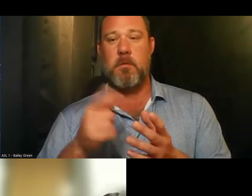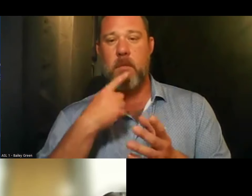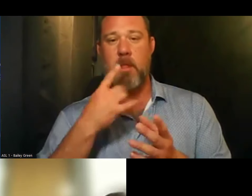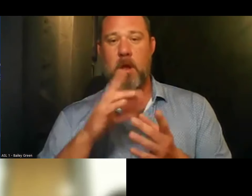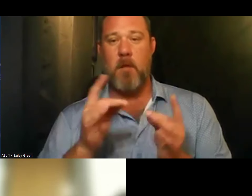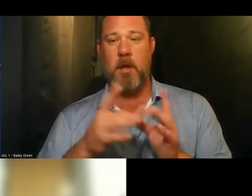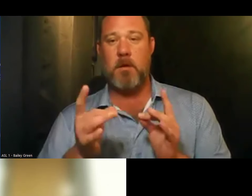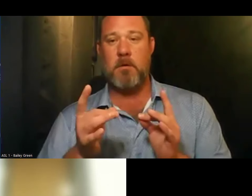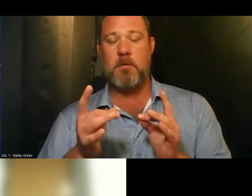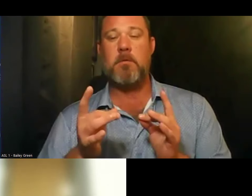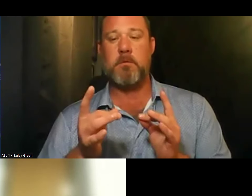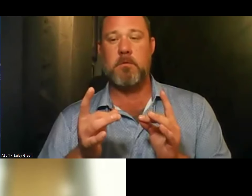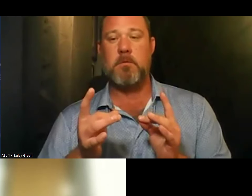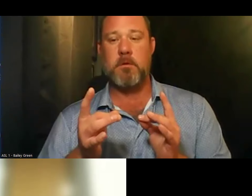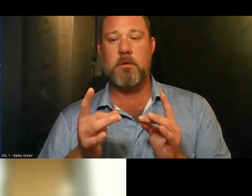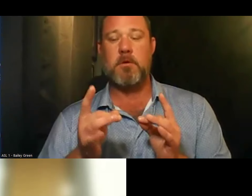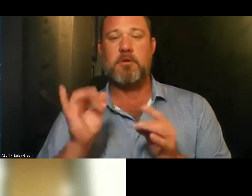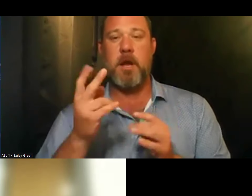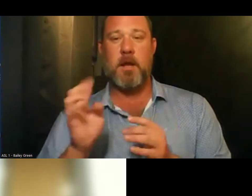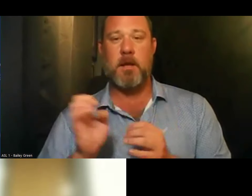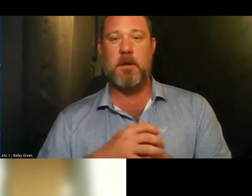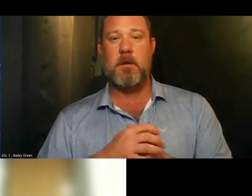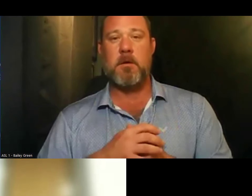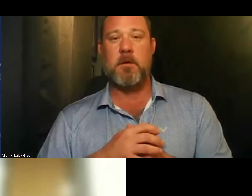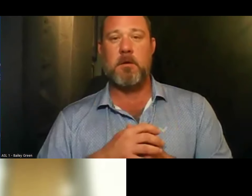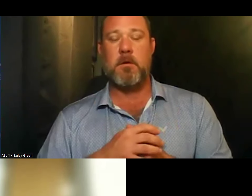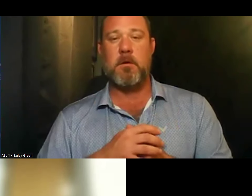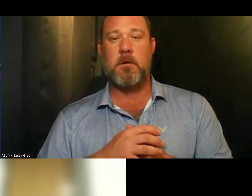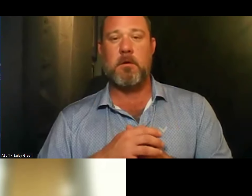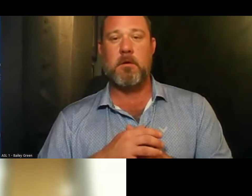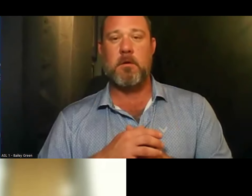comments then? All right. Transition to Jackie. Jackie?